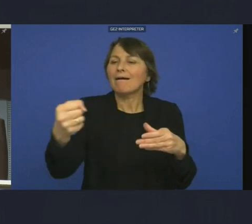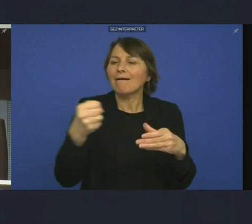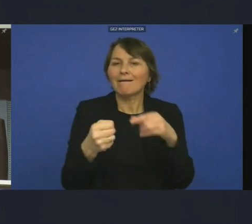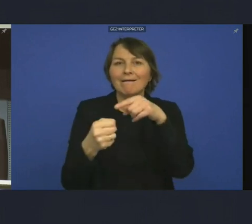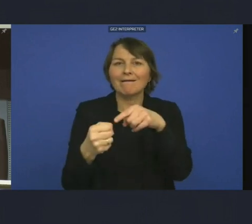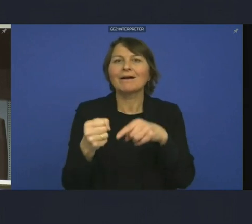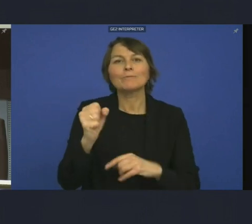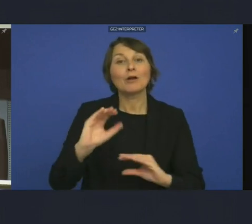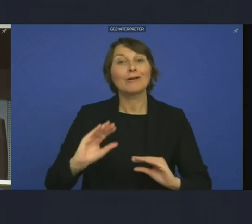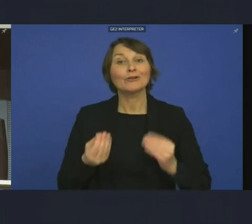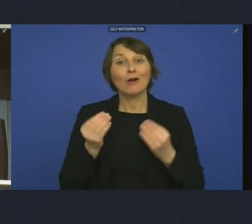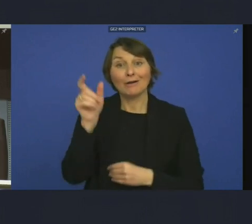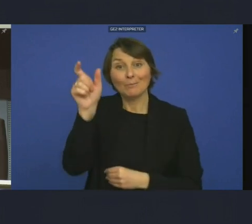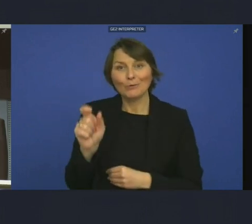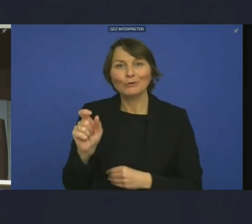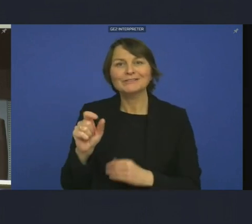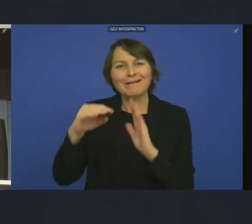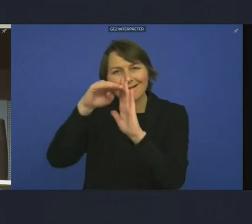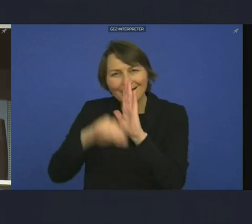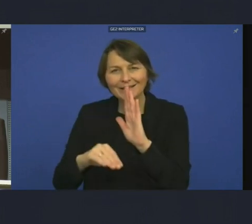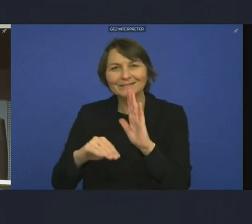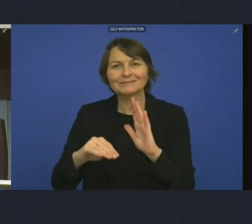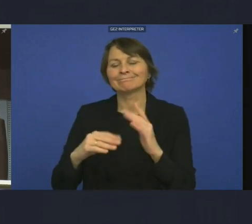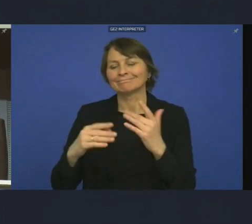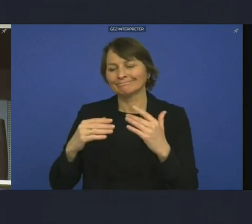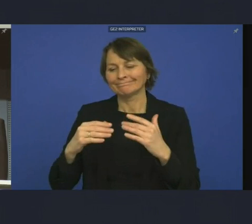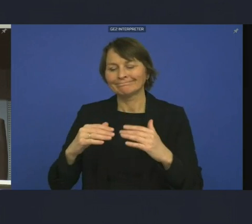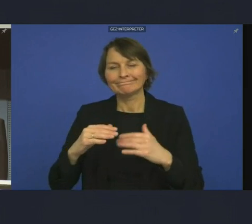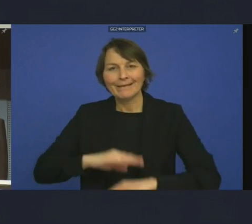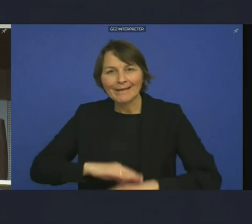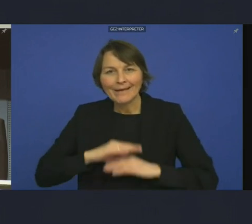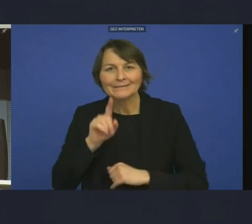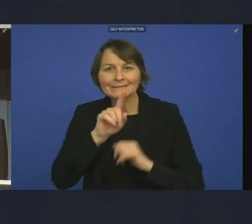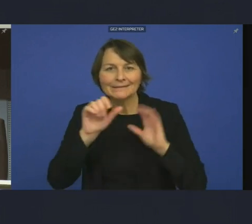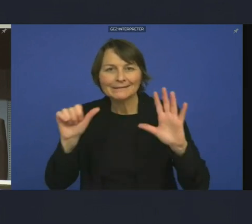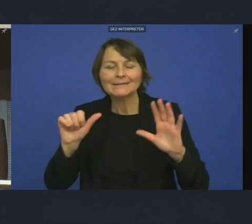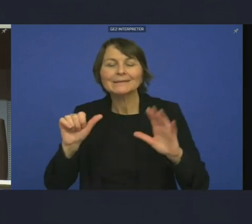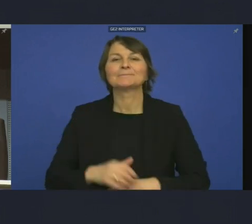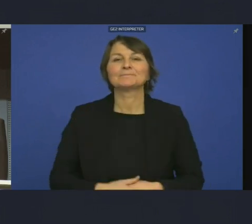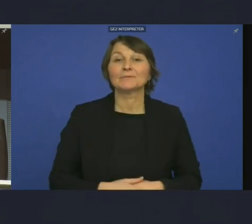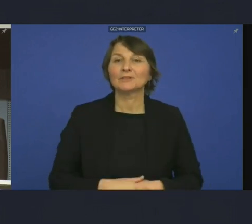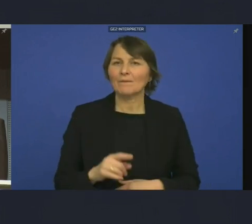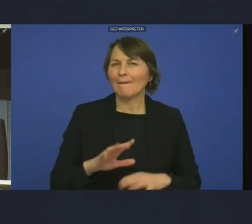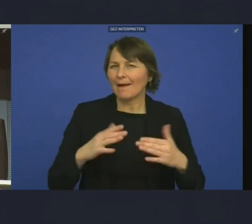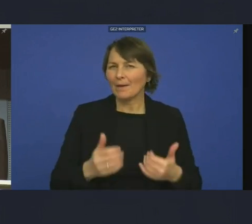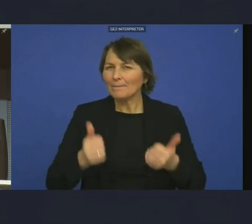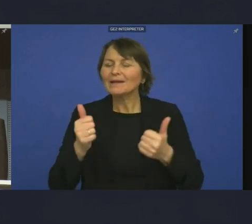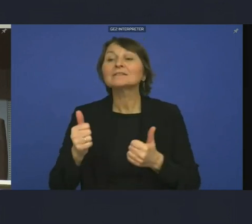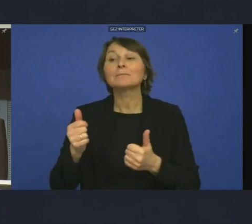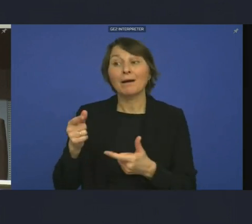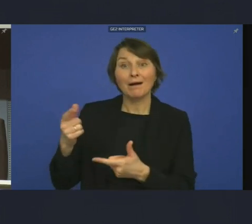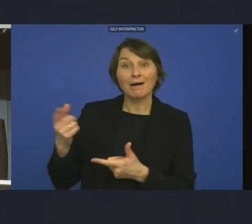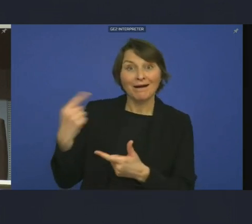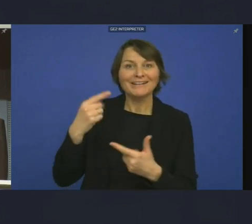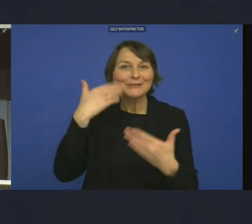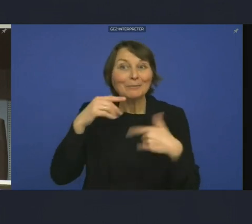them for 2 weeks during the summertime and cover costs with a special grant. And this